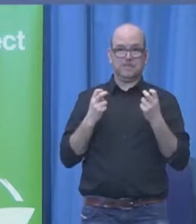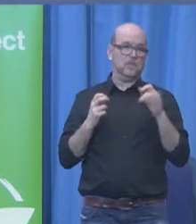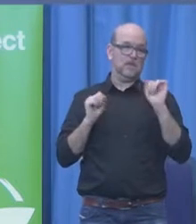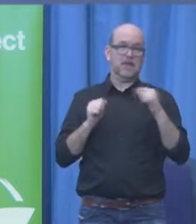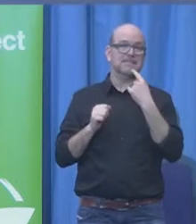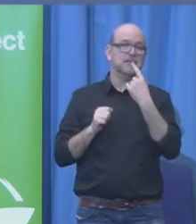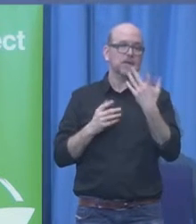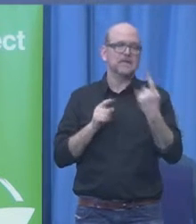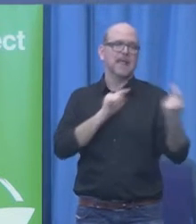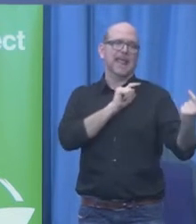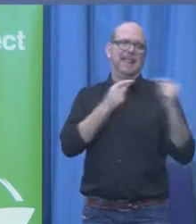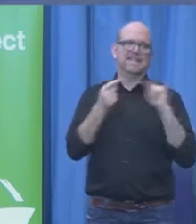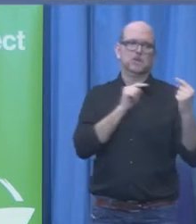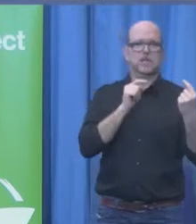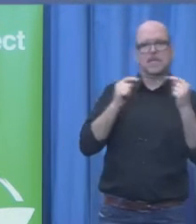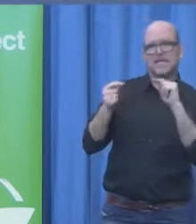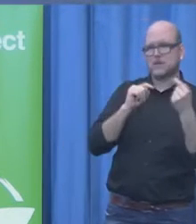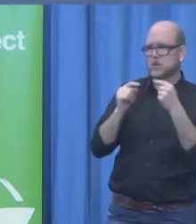Commission,